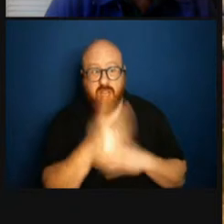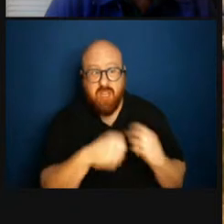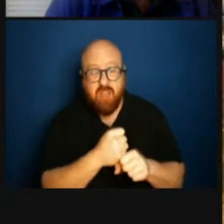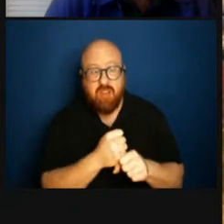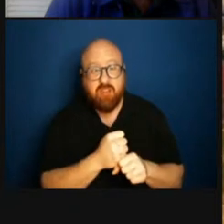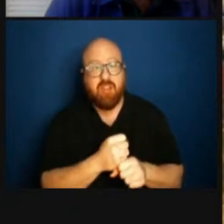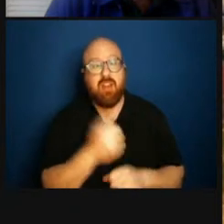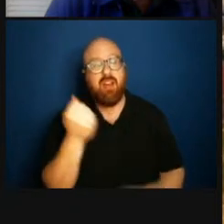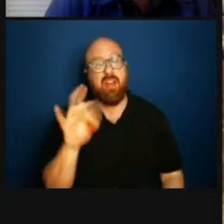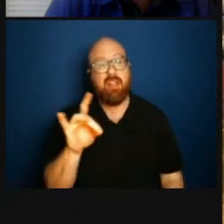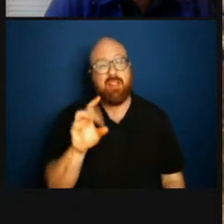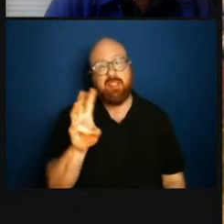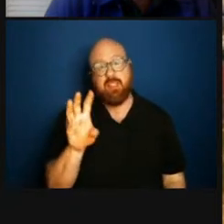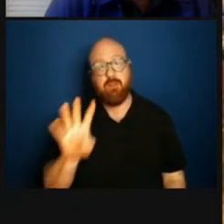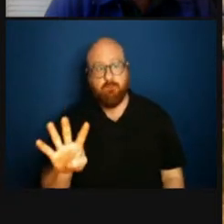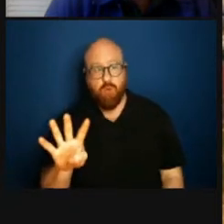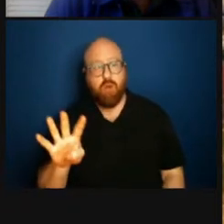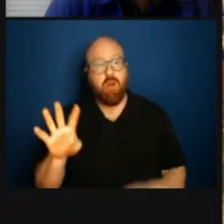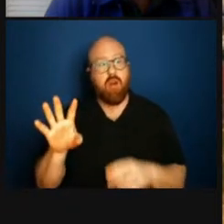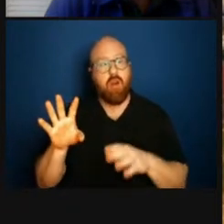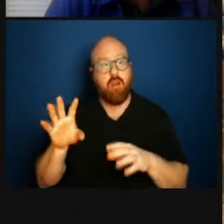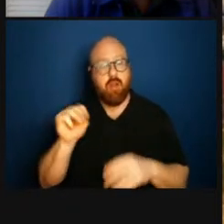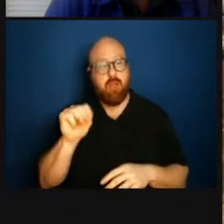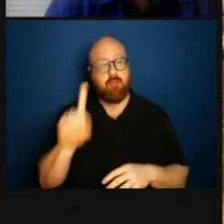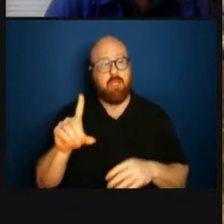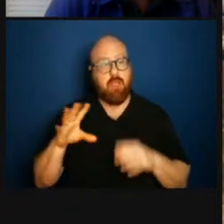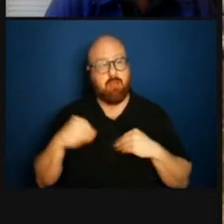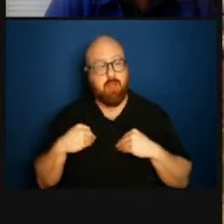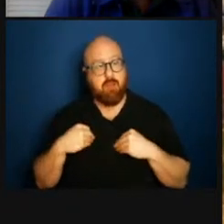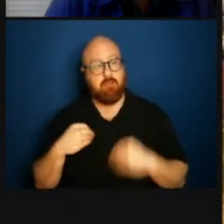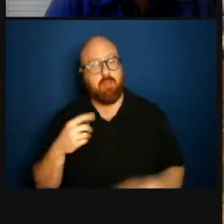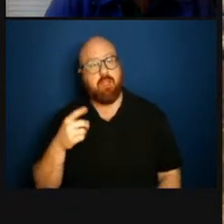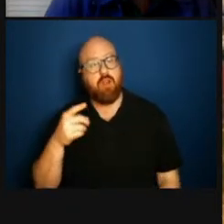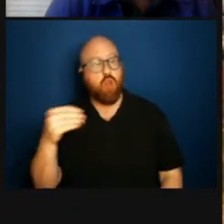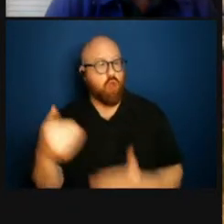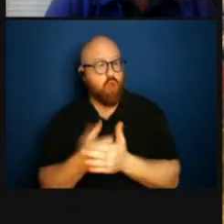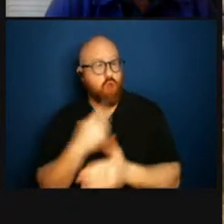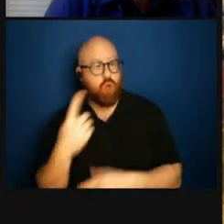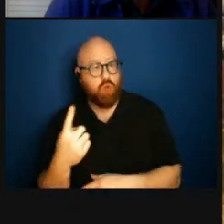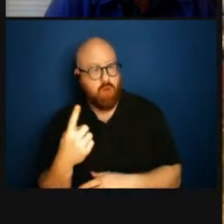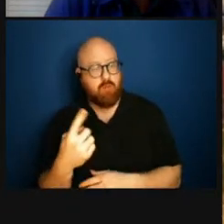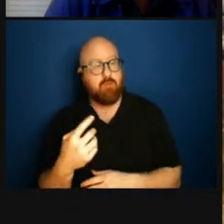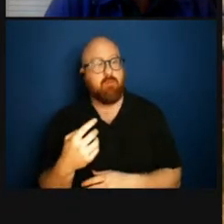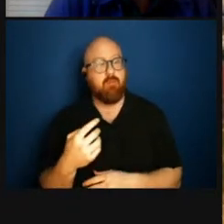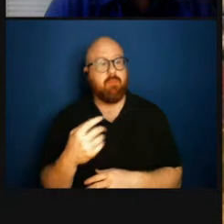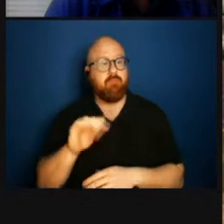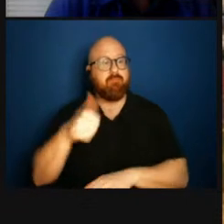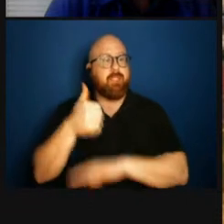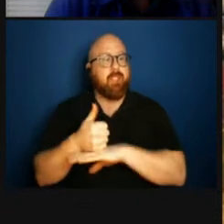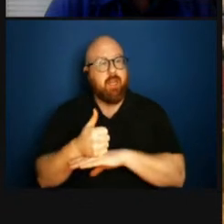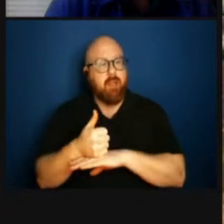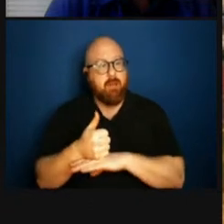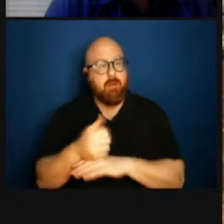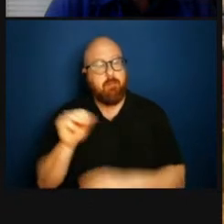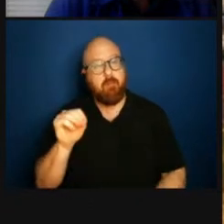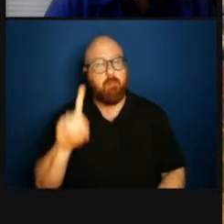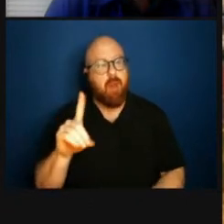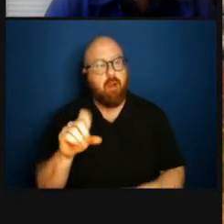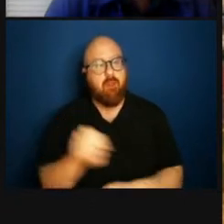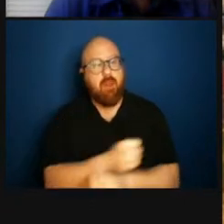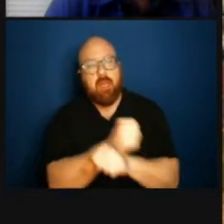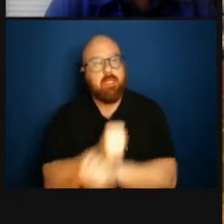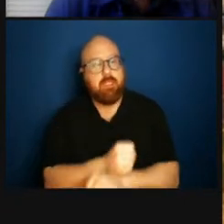new constitution, freeing the Maryland enslaved 3 months before the U.S. Congress passed the 13th Amendment.